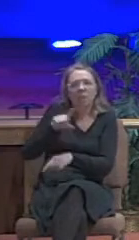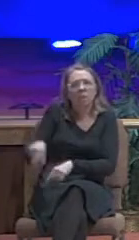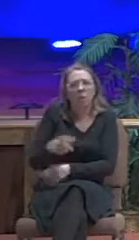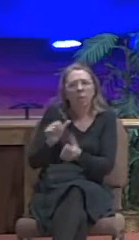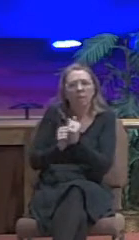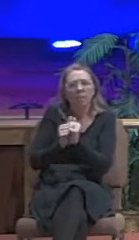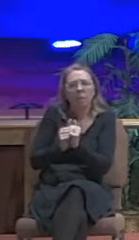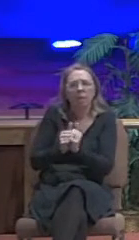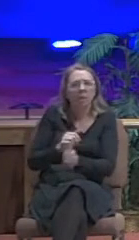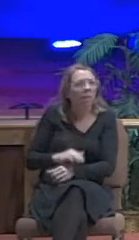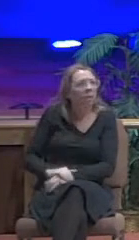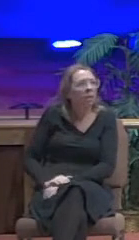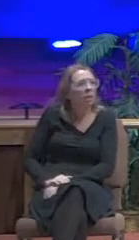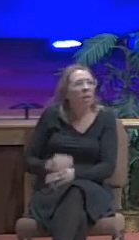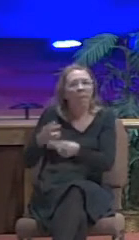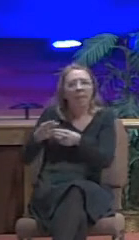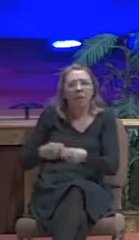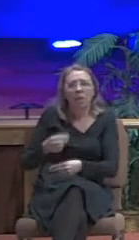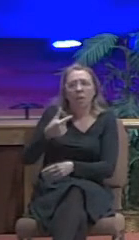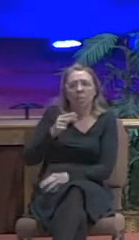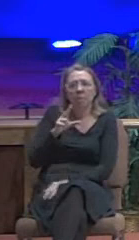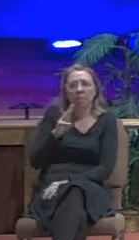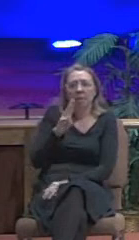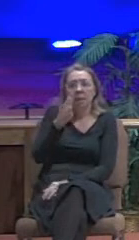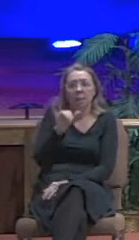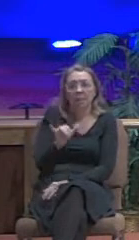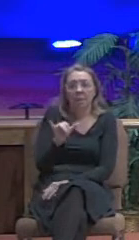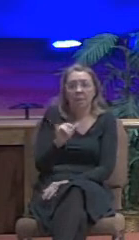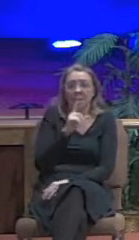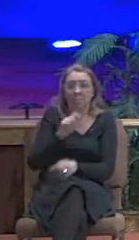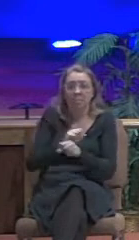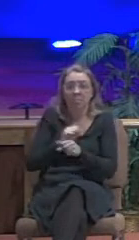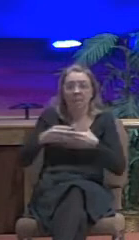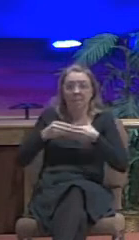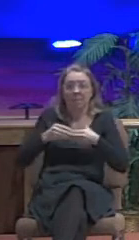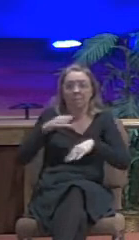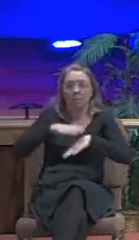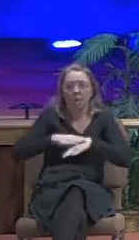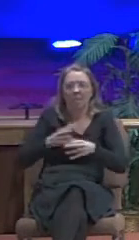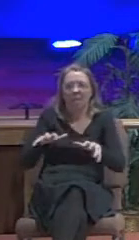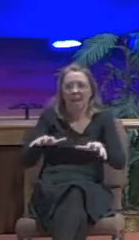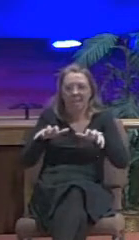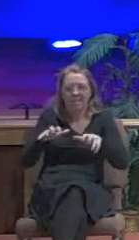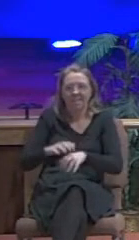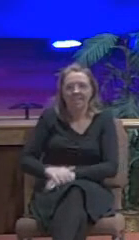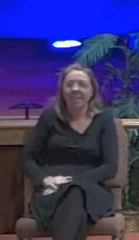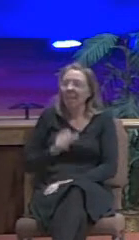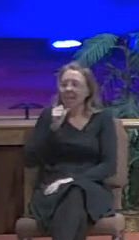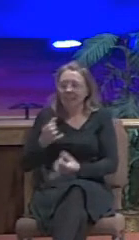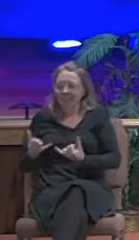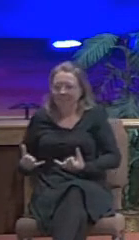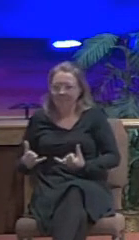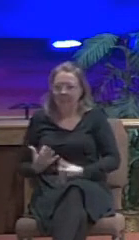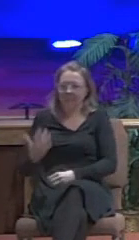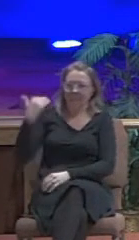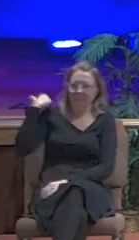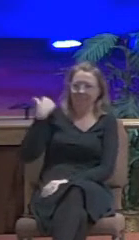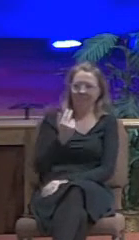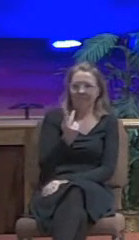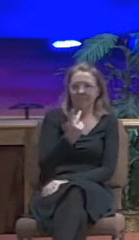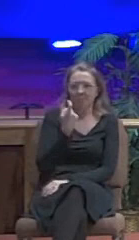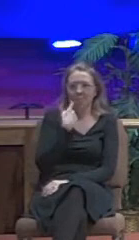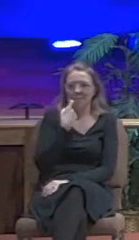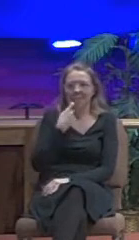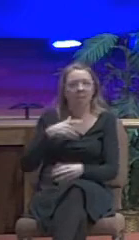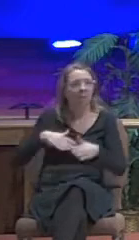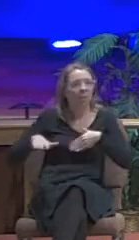Gumby because I was very flexible on the ice. Not so much today. Misty and I went to the kids walking and was like, oh